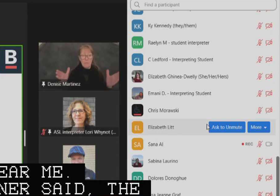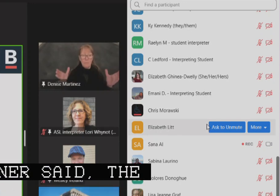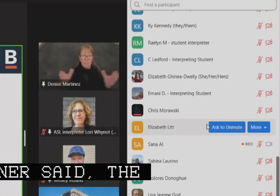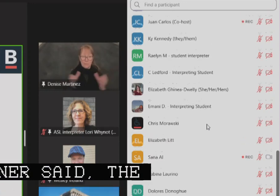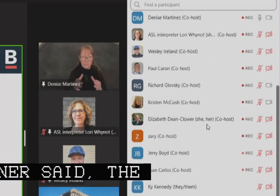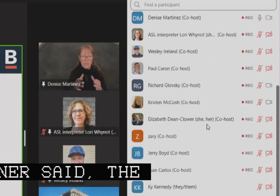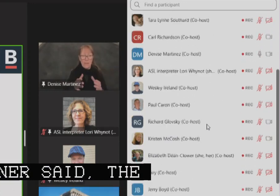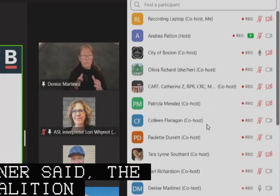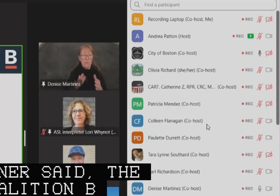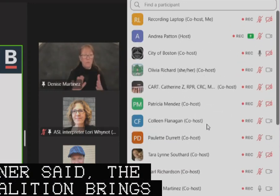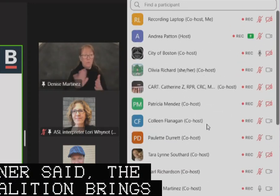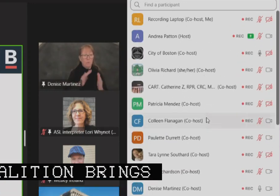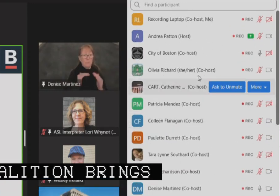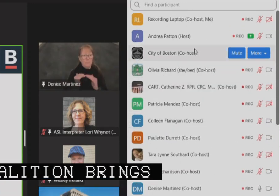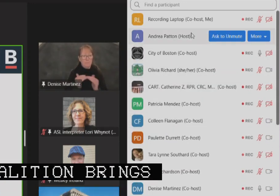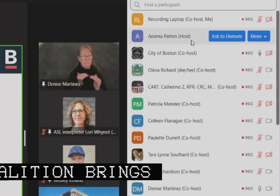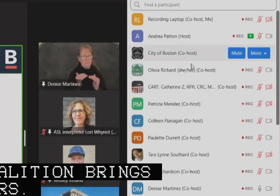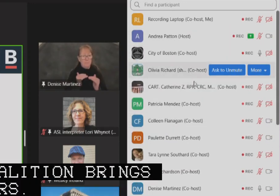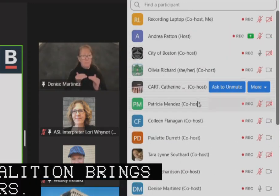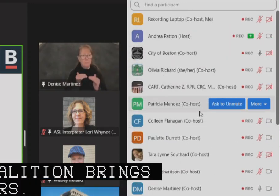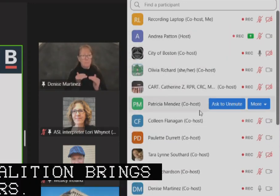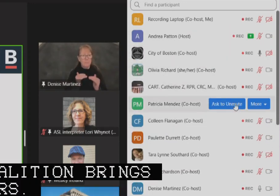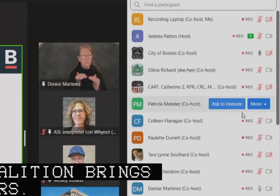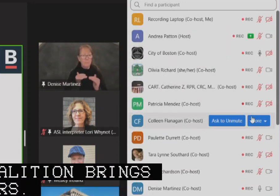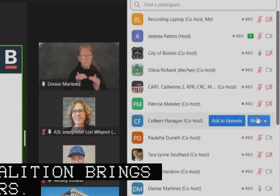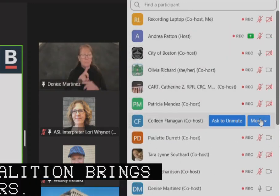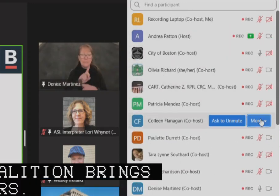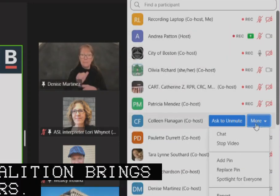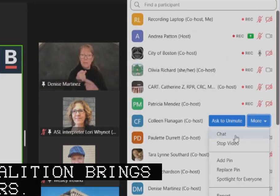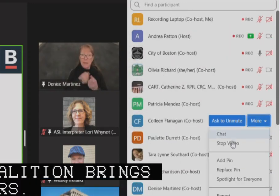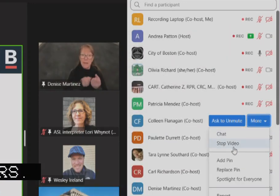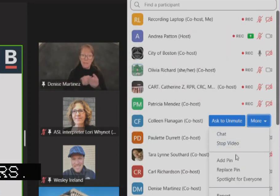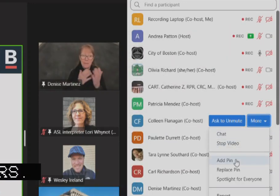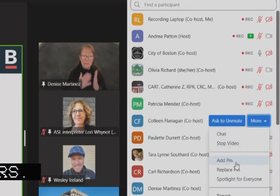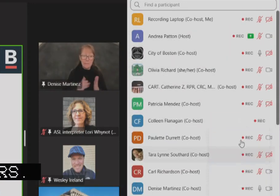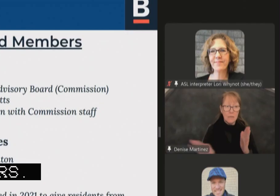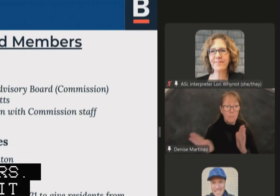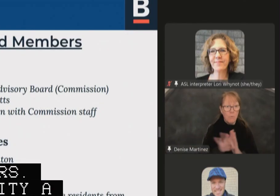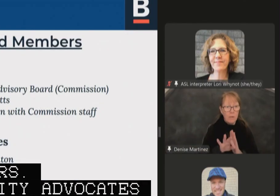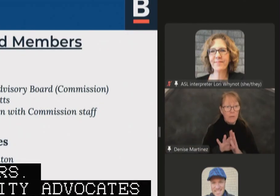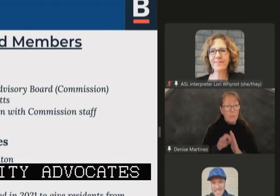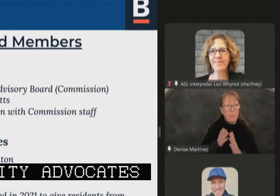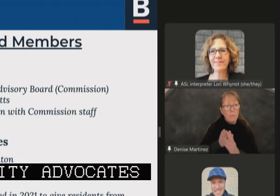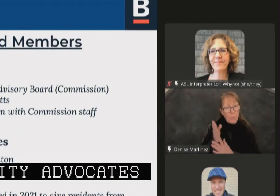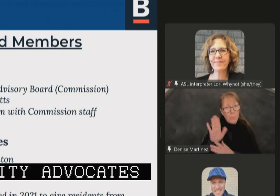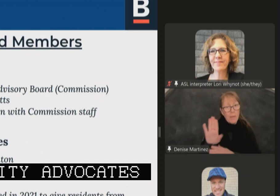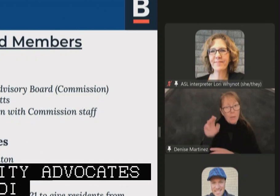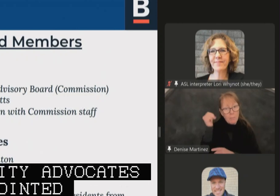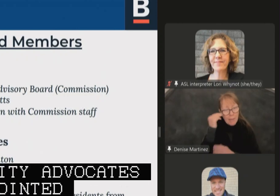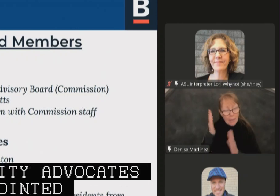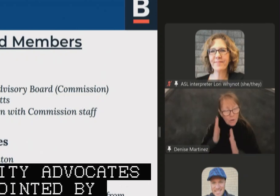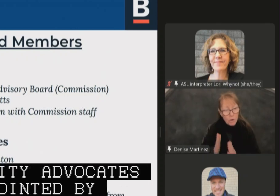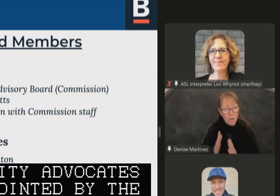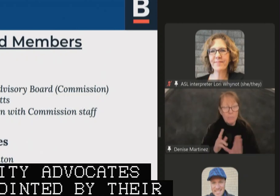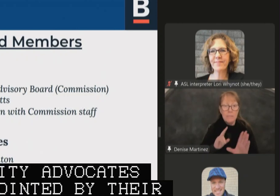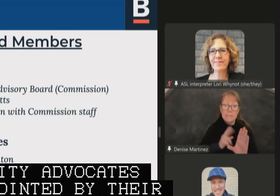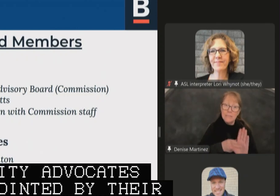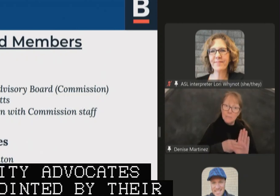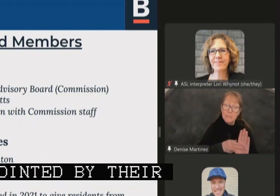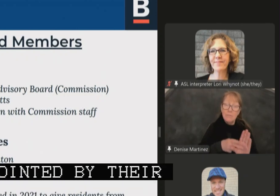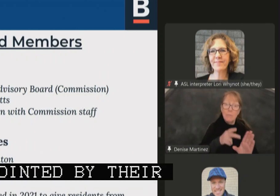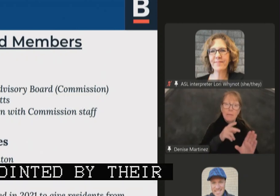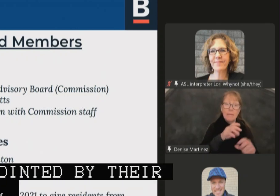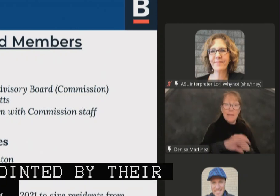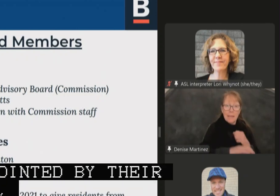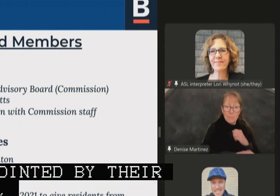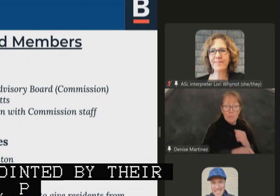are disability advocates who have been appointed by their respective mayors. Participants from Cambridge and Somerville and